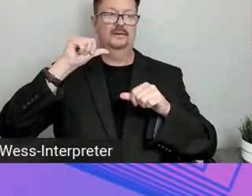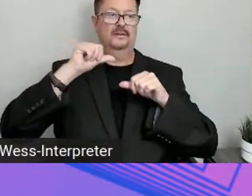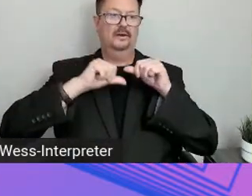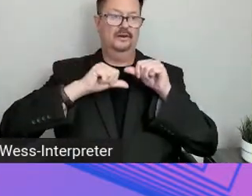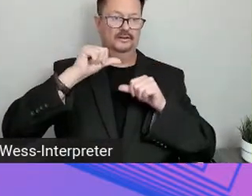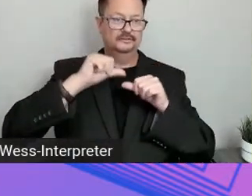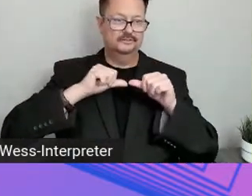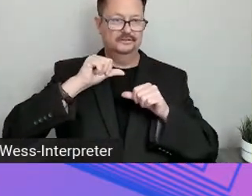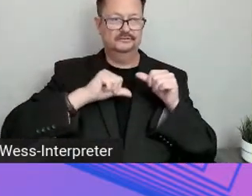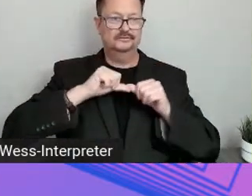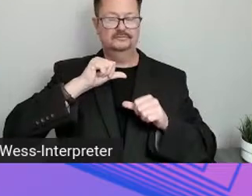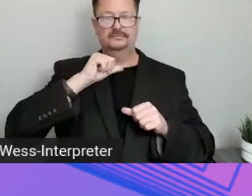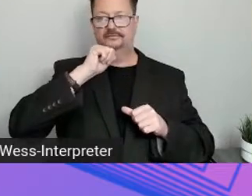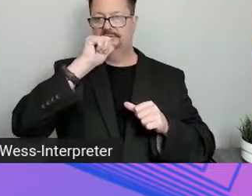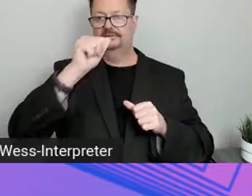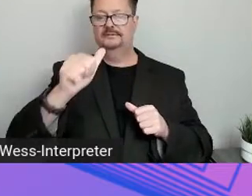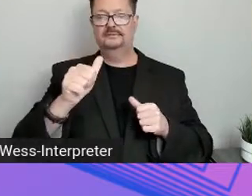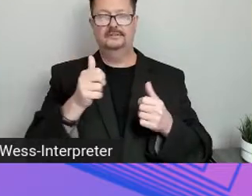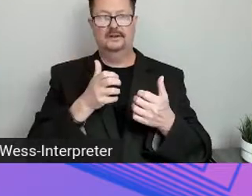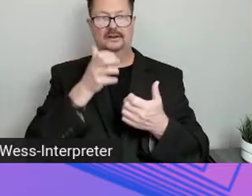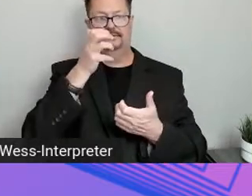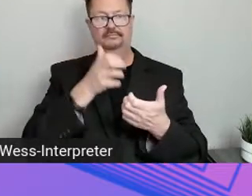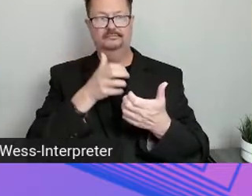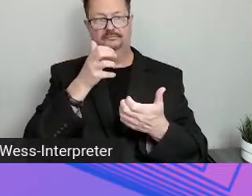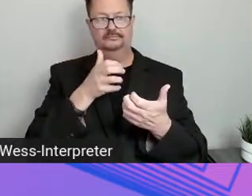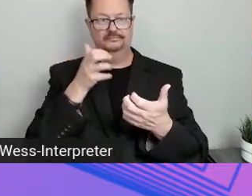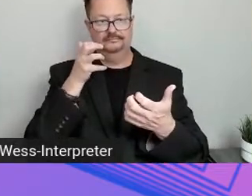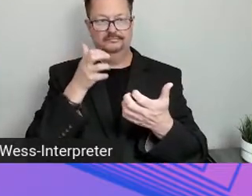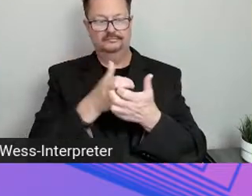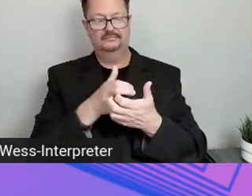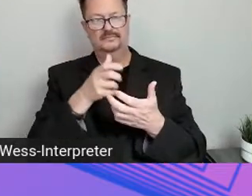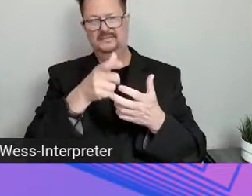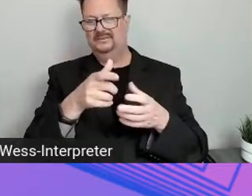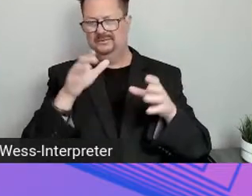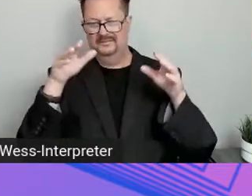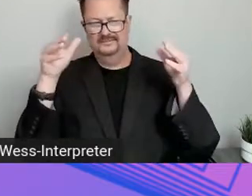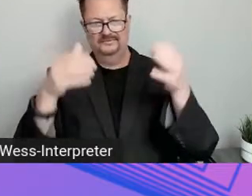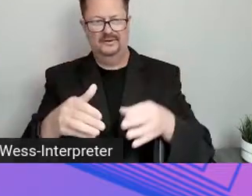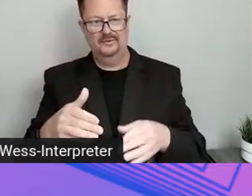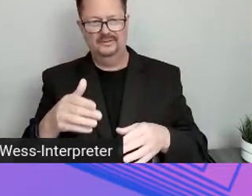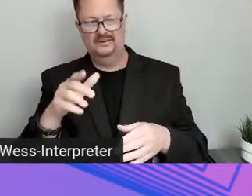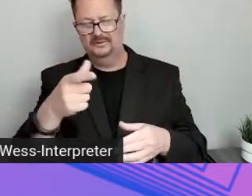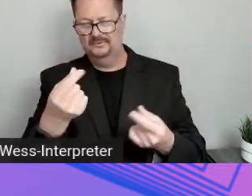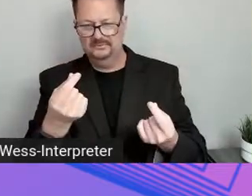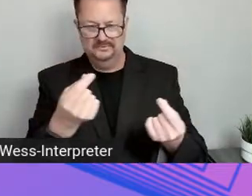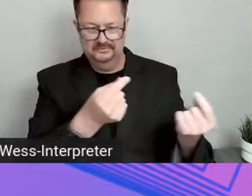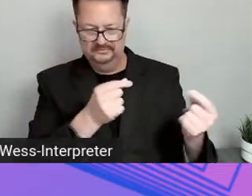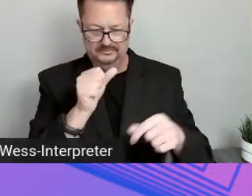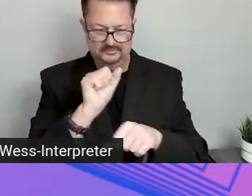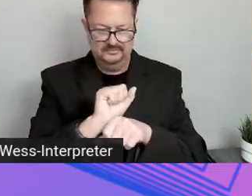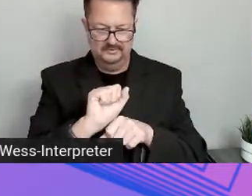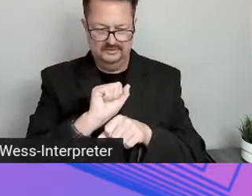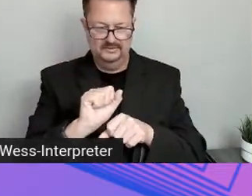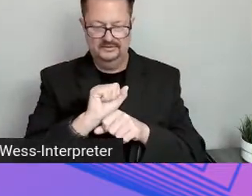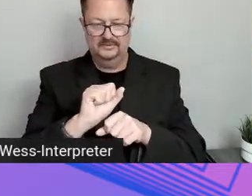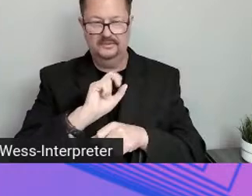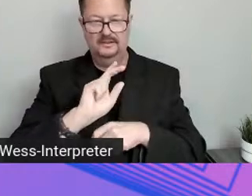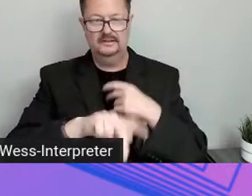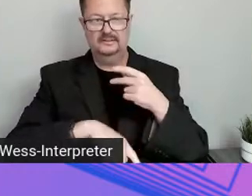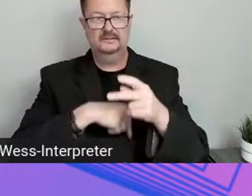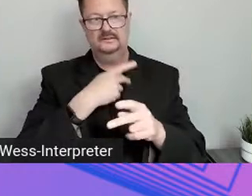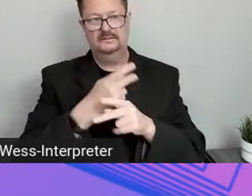with Copilot. And what that really means is you're focused on your application and the type of pattern that your application fits